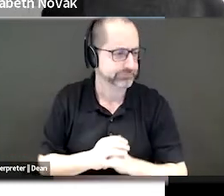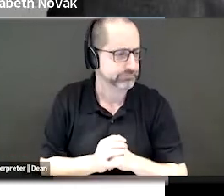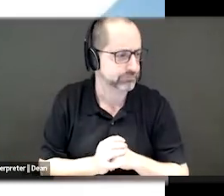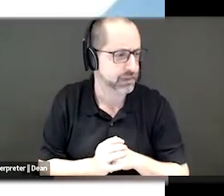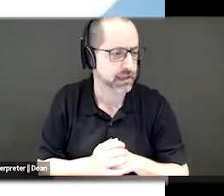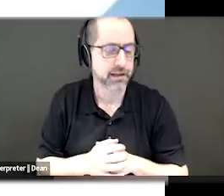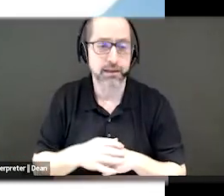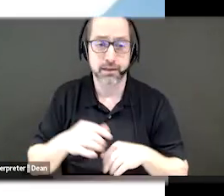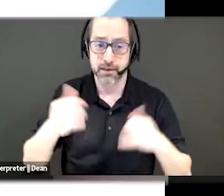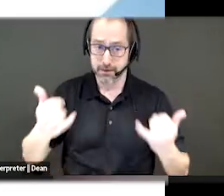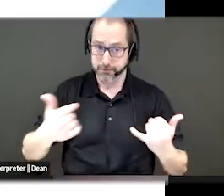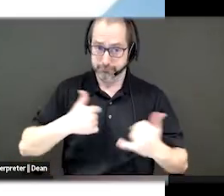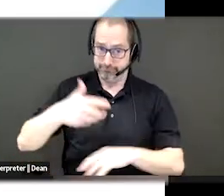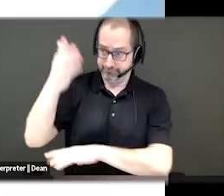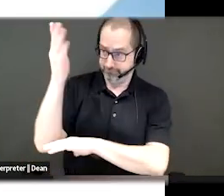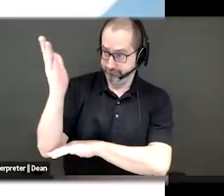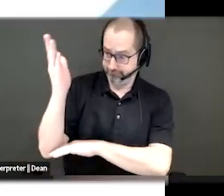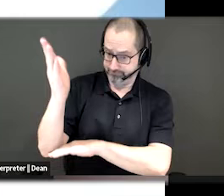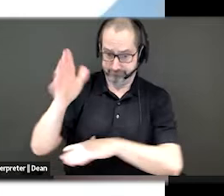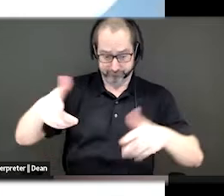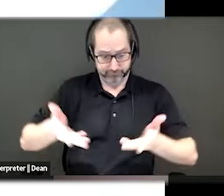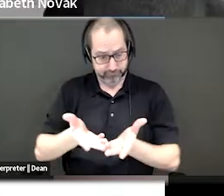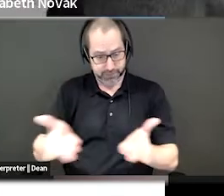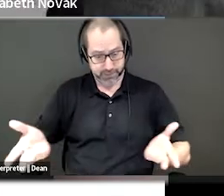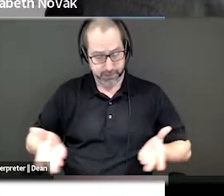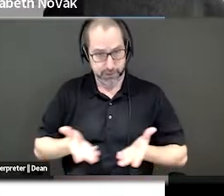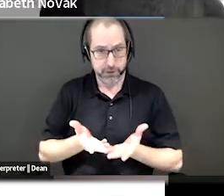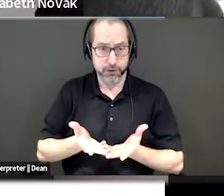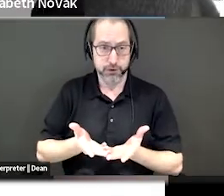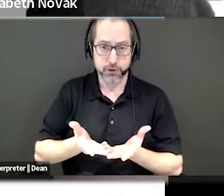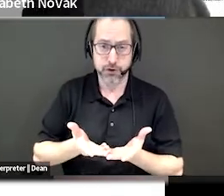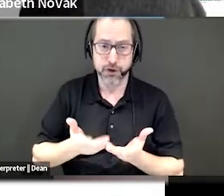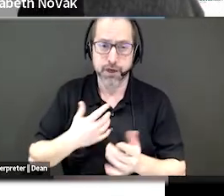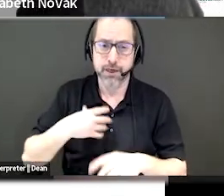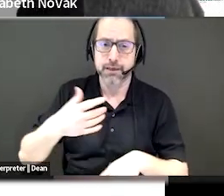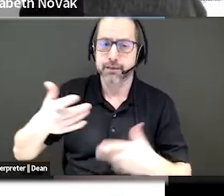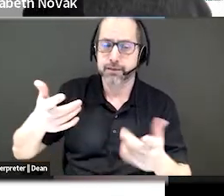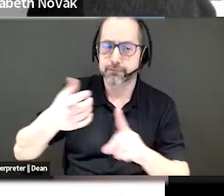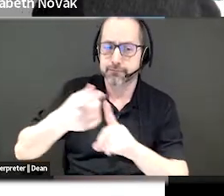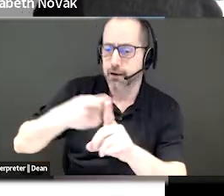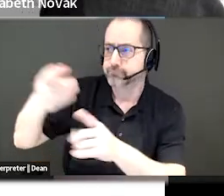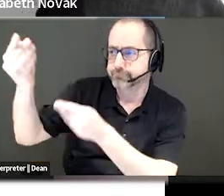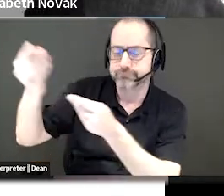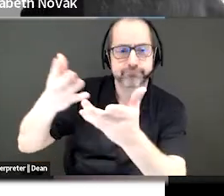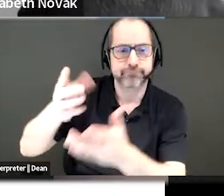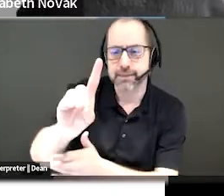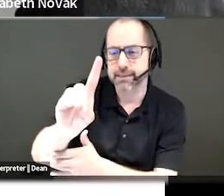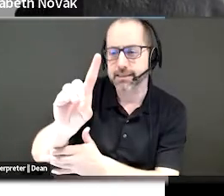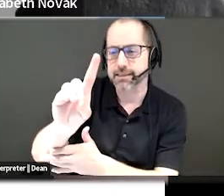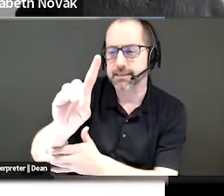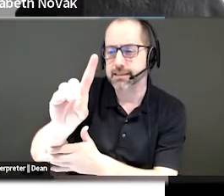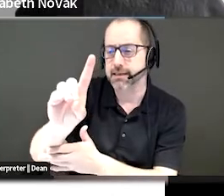this presentation is brought to you by the Discoverability Network, which is the Ontario Chamber